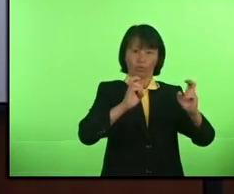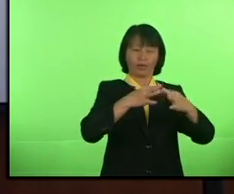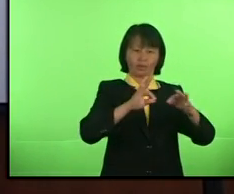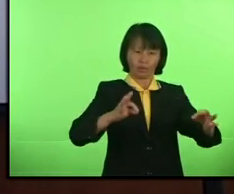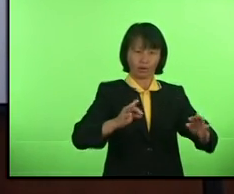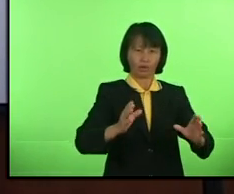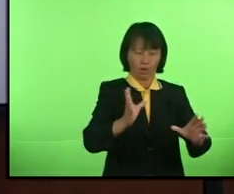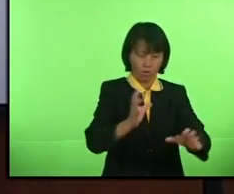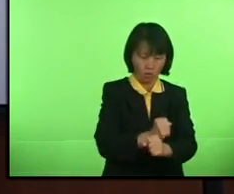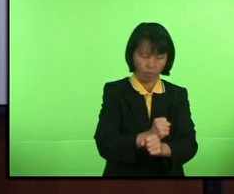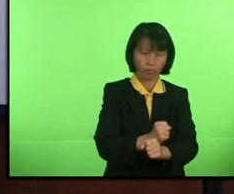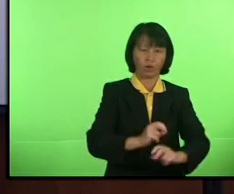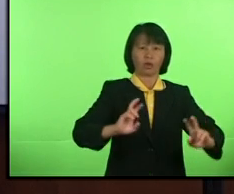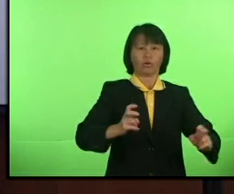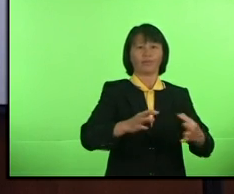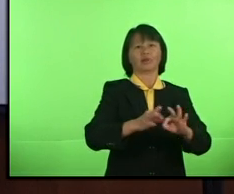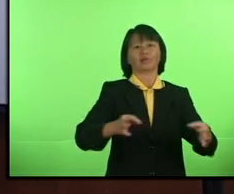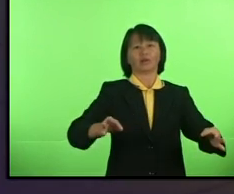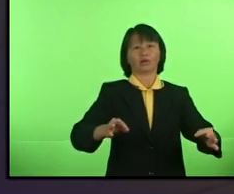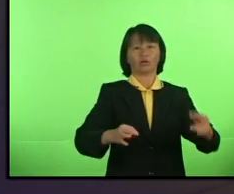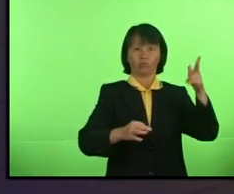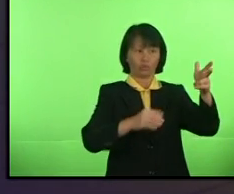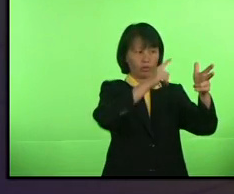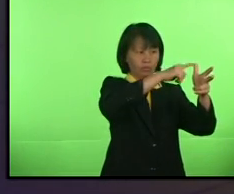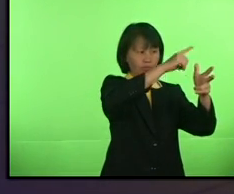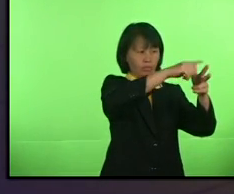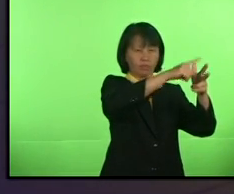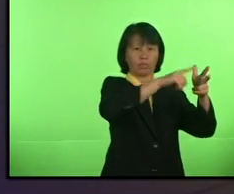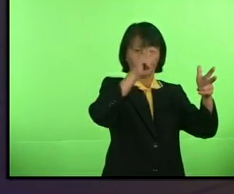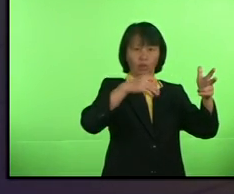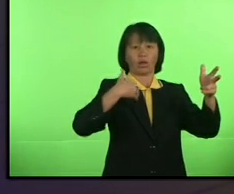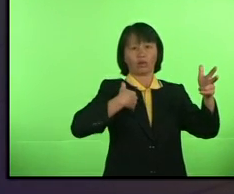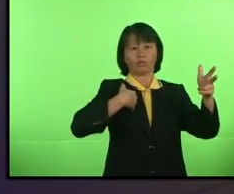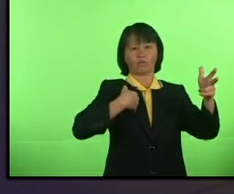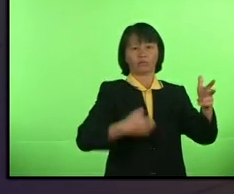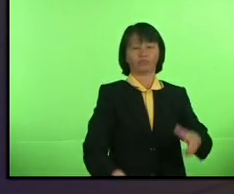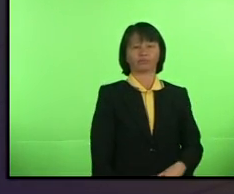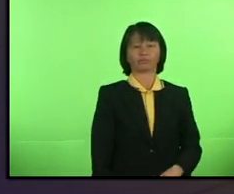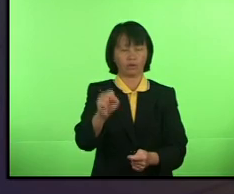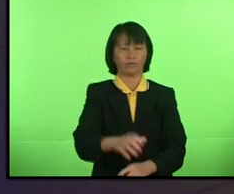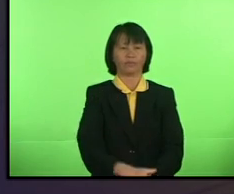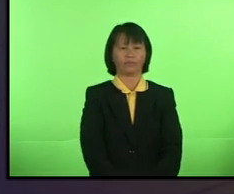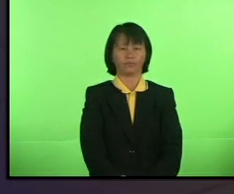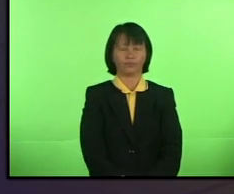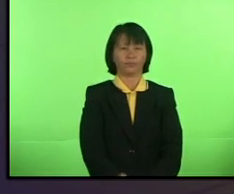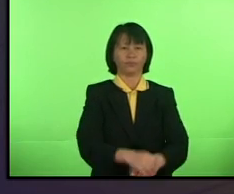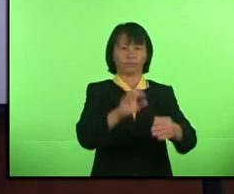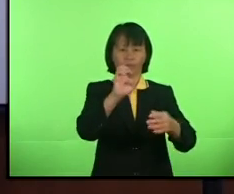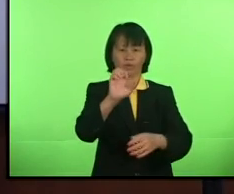in all these three sections. So in this type